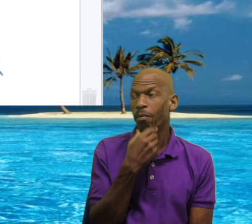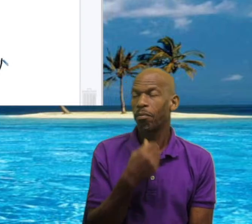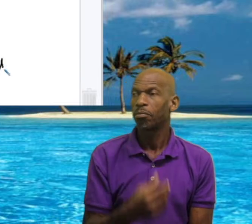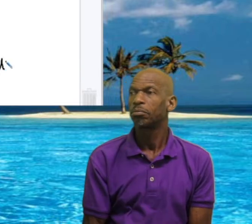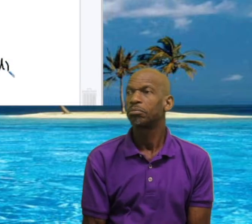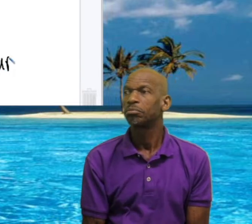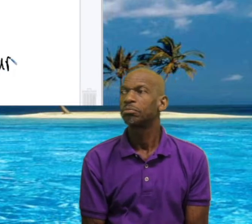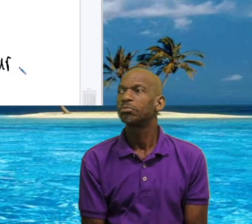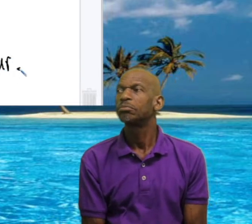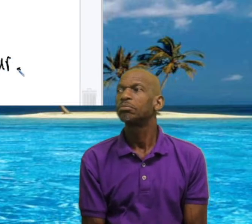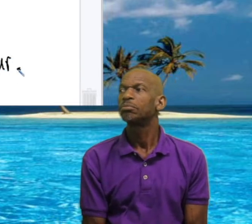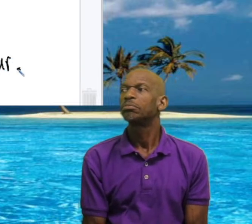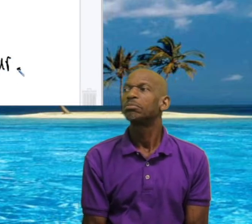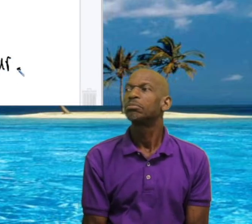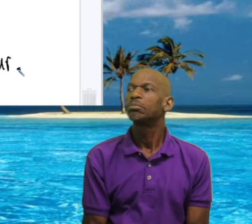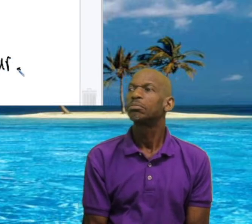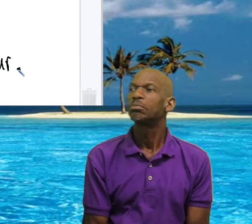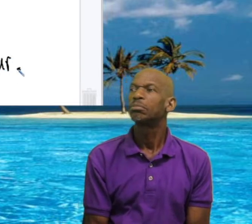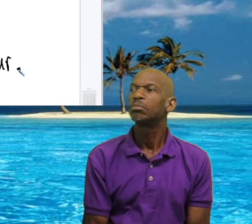sour.